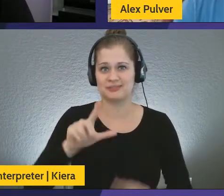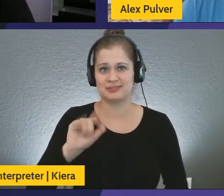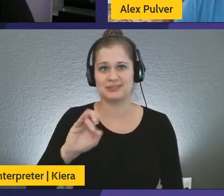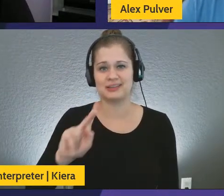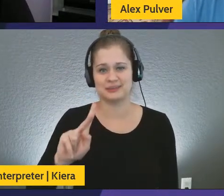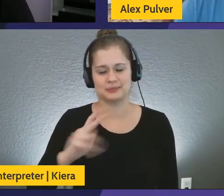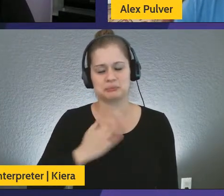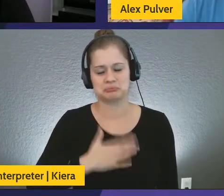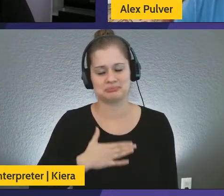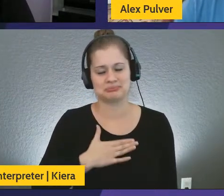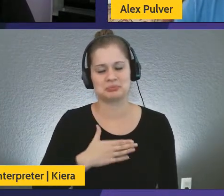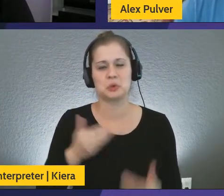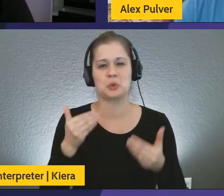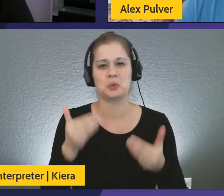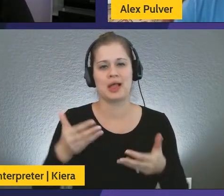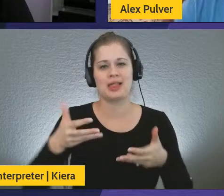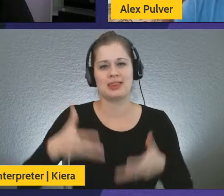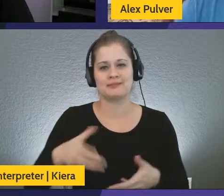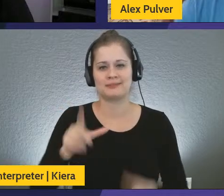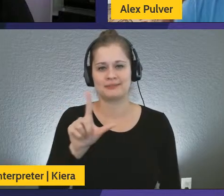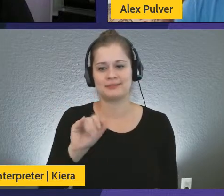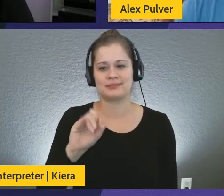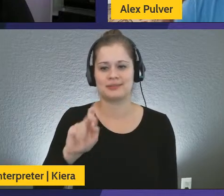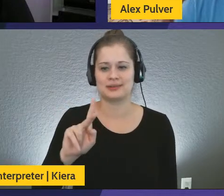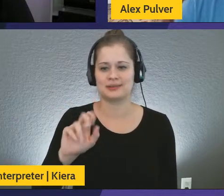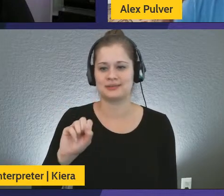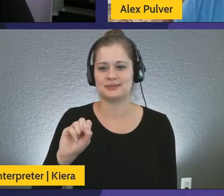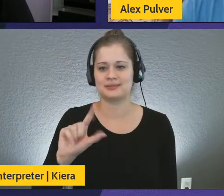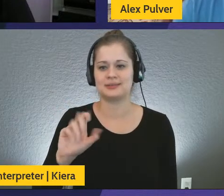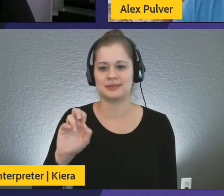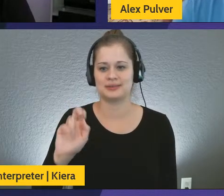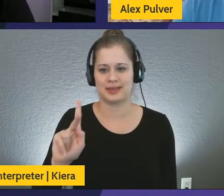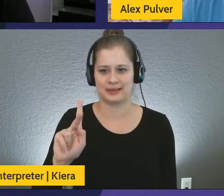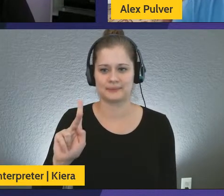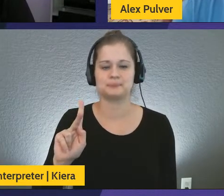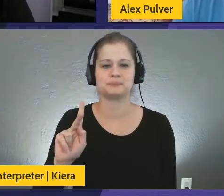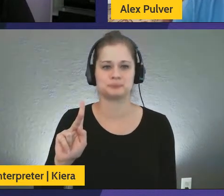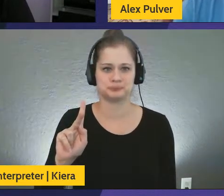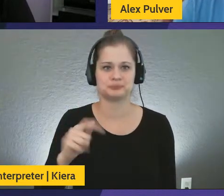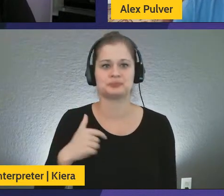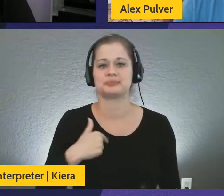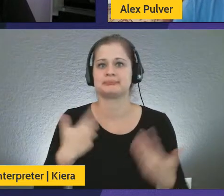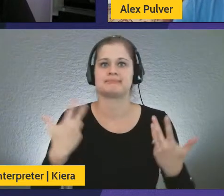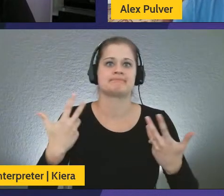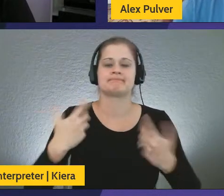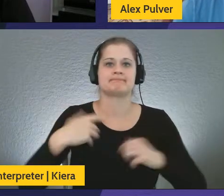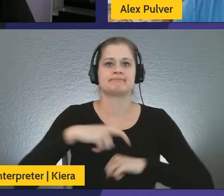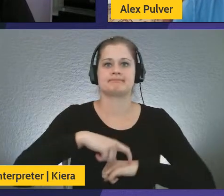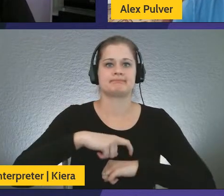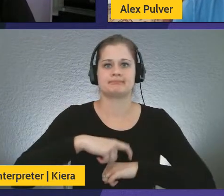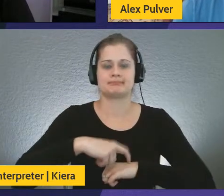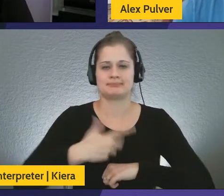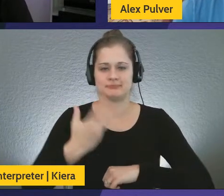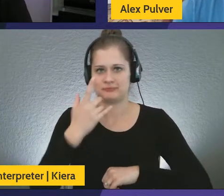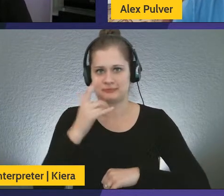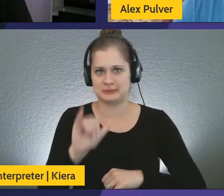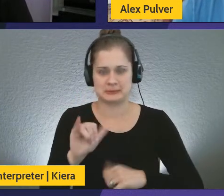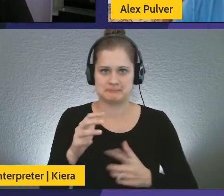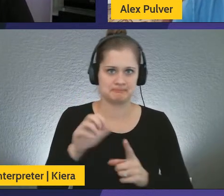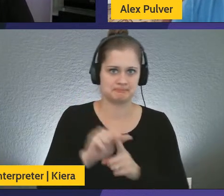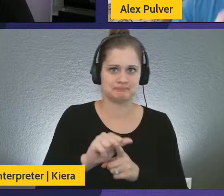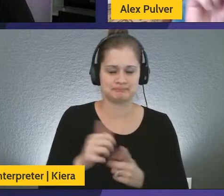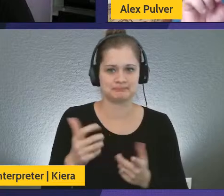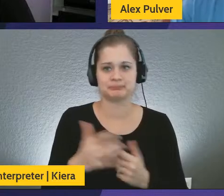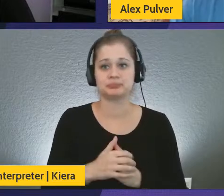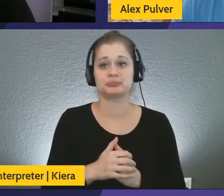please drop them in the Slack channel so we can share them around, because I didn't have time to capture them.